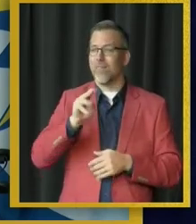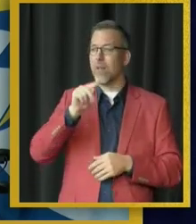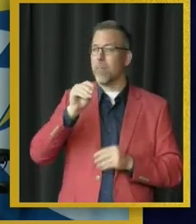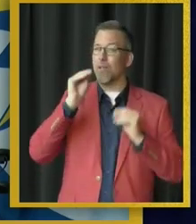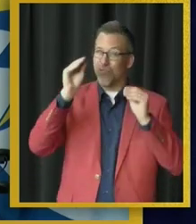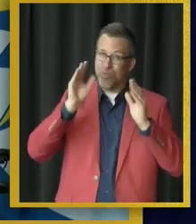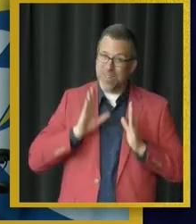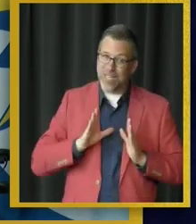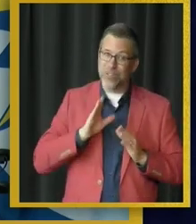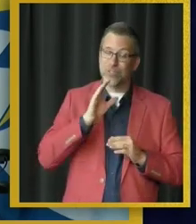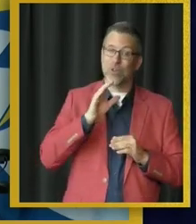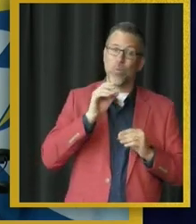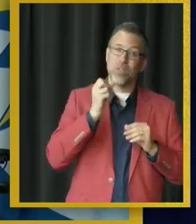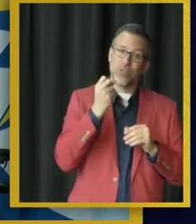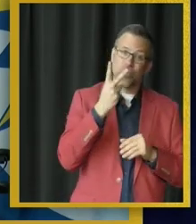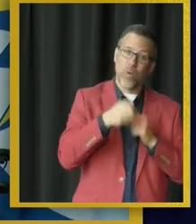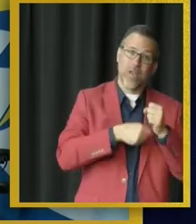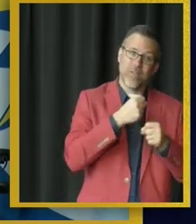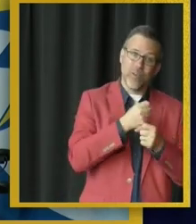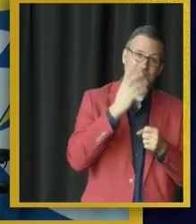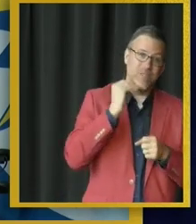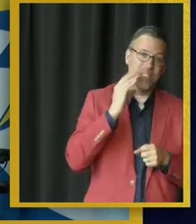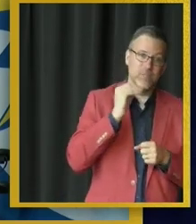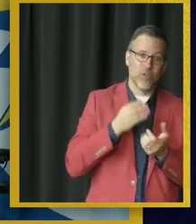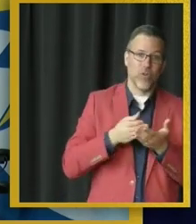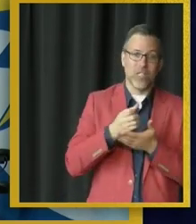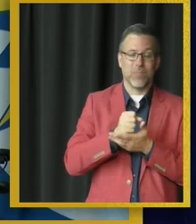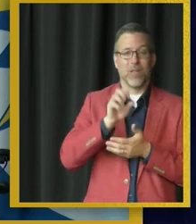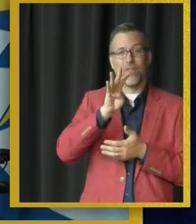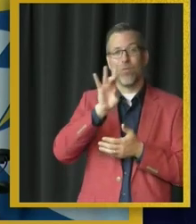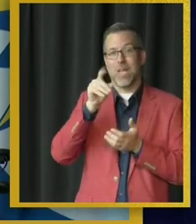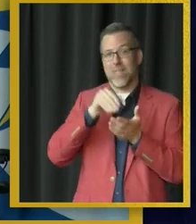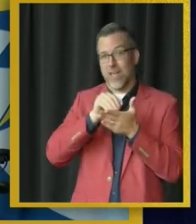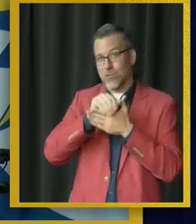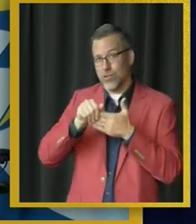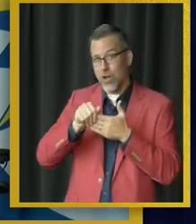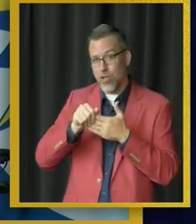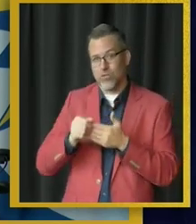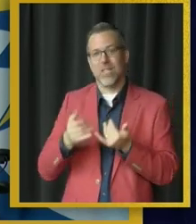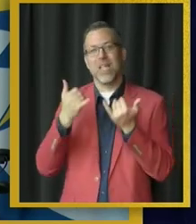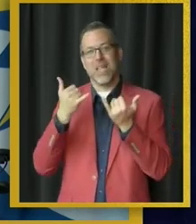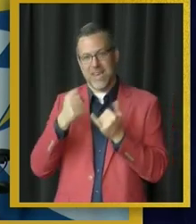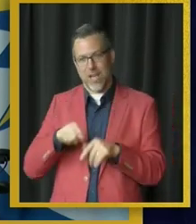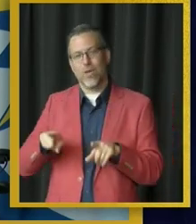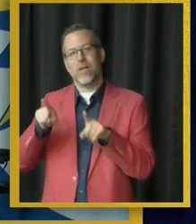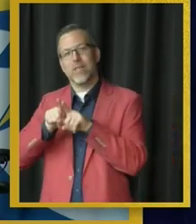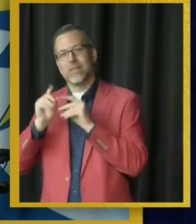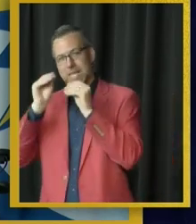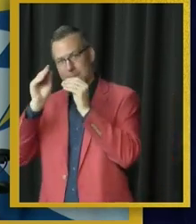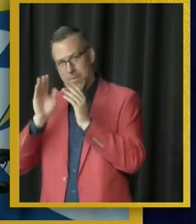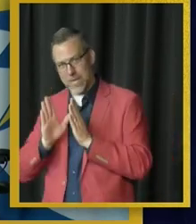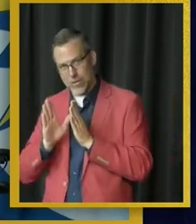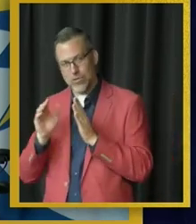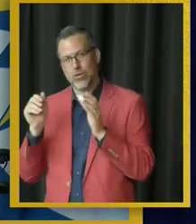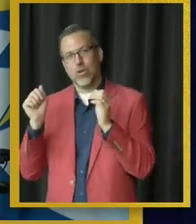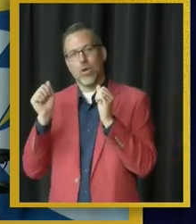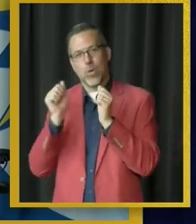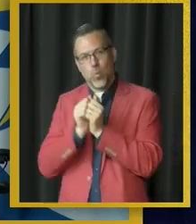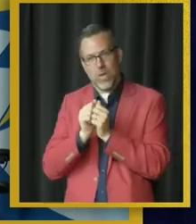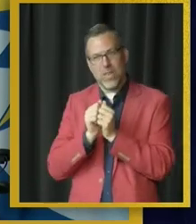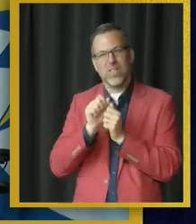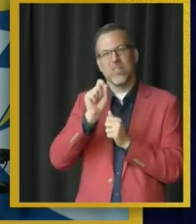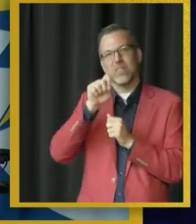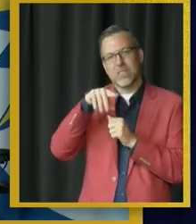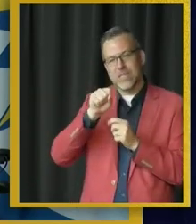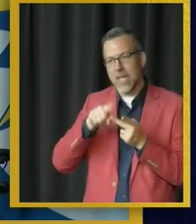12 years of experience, was making $48,000. Now, that same teacher with a revised salary curve, steps, and